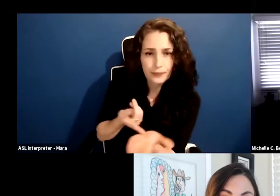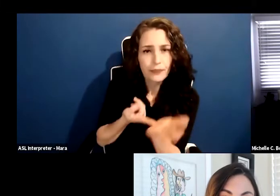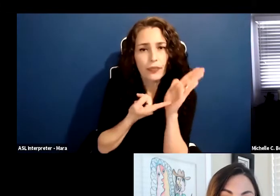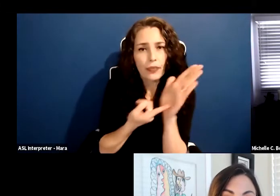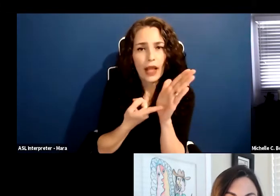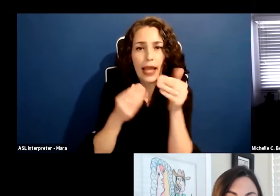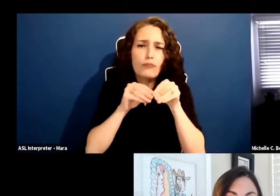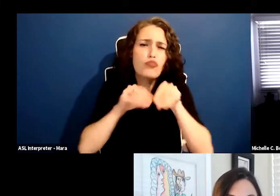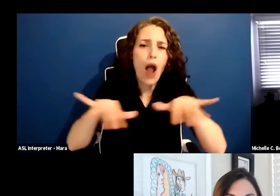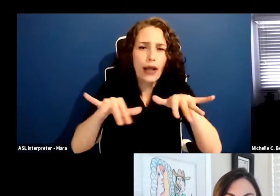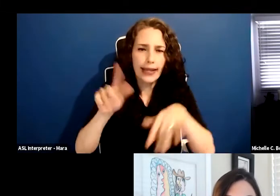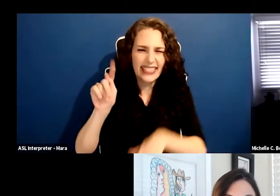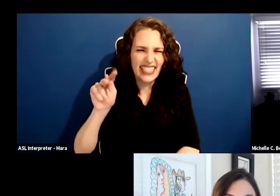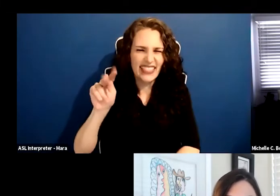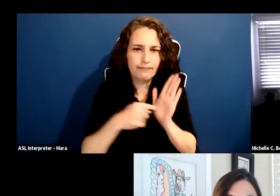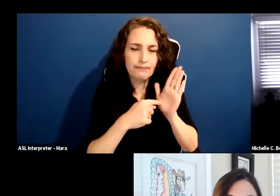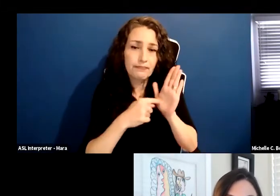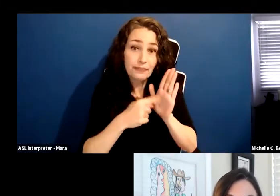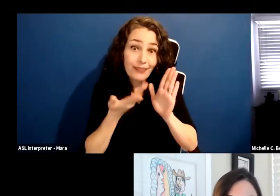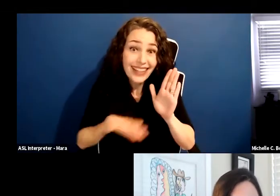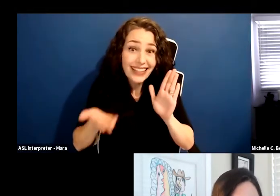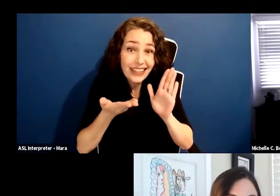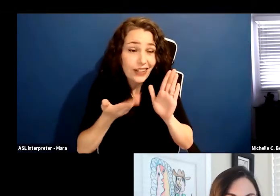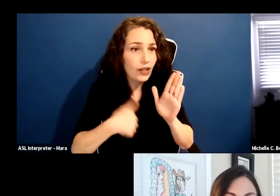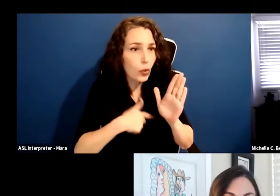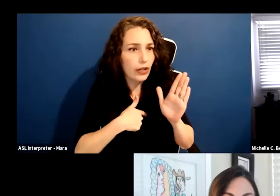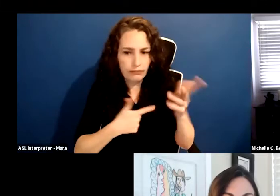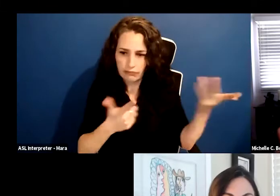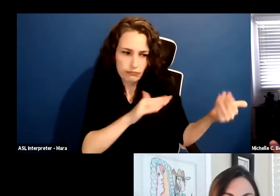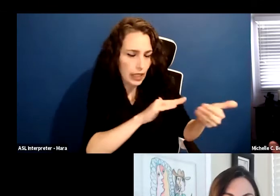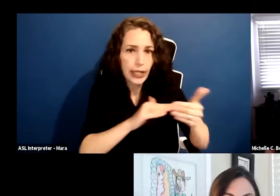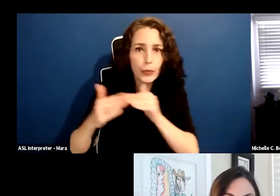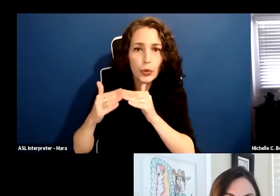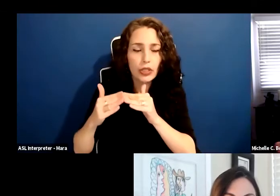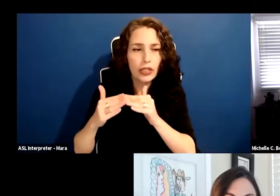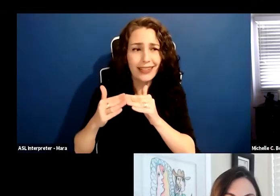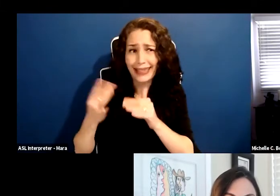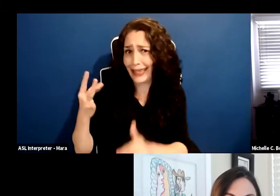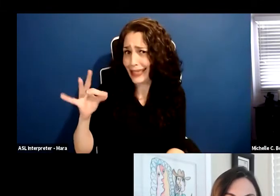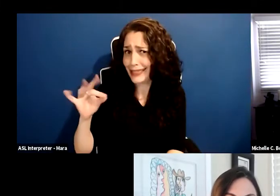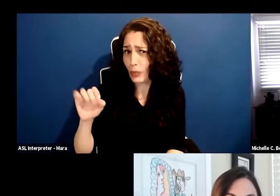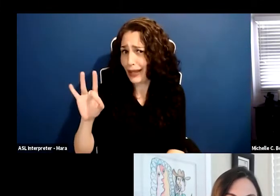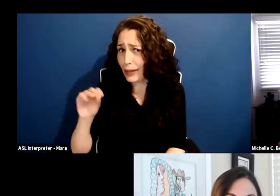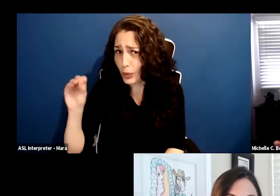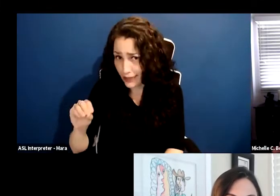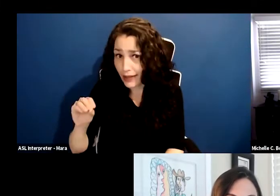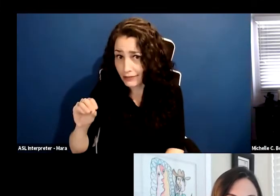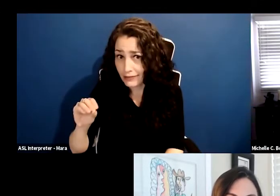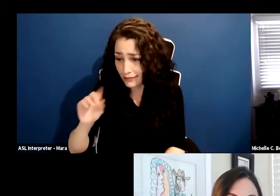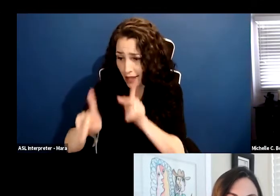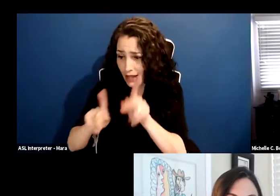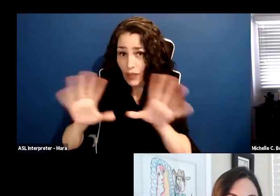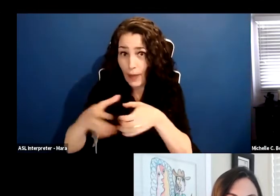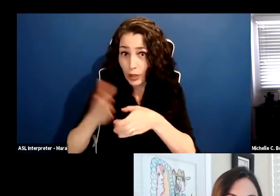broadcast television, here we are, community, 18.8% of the population